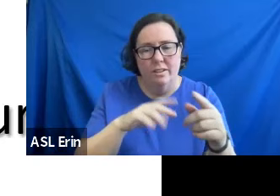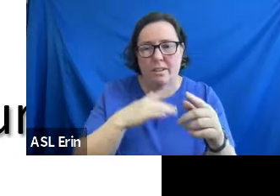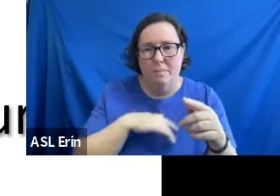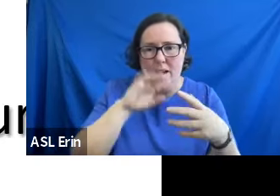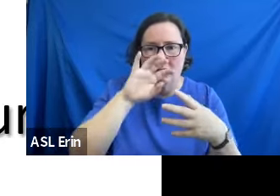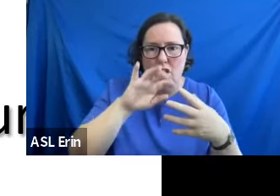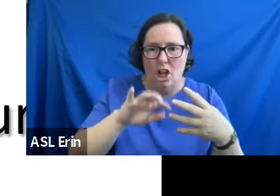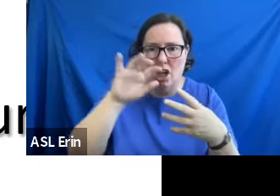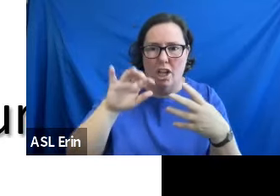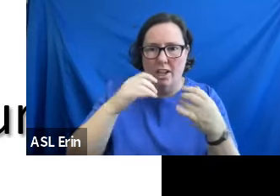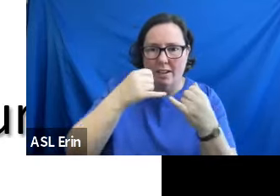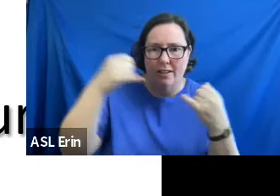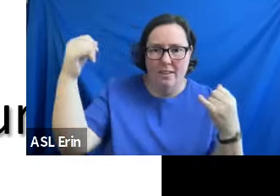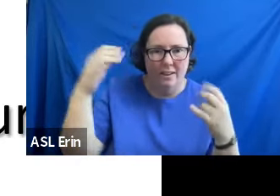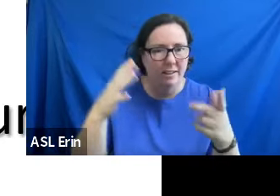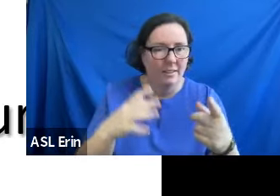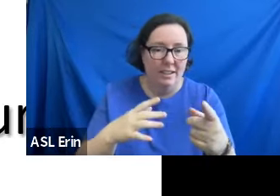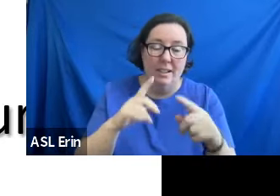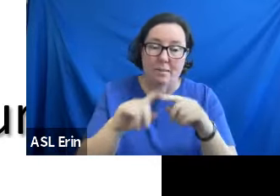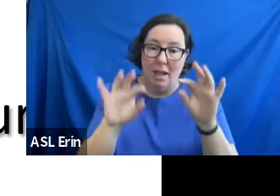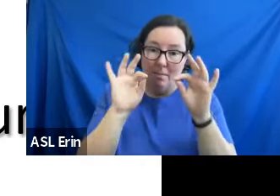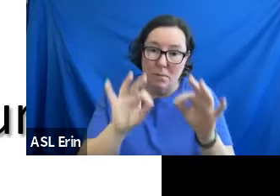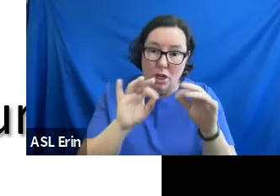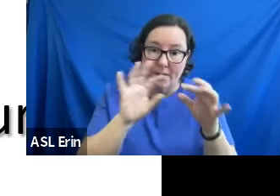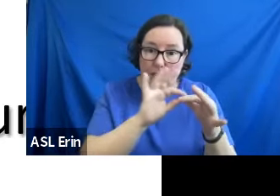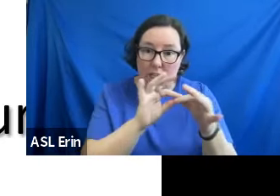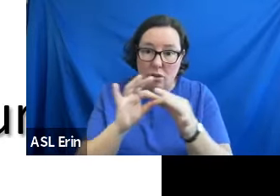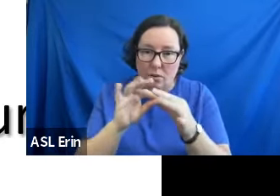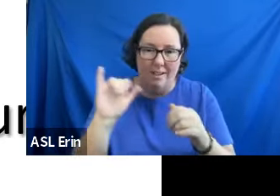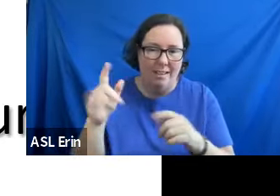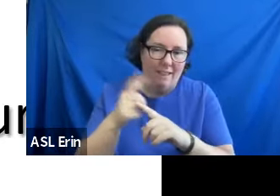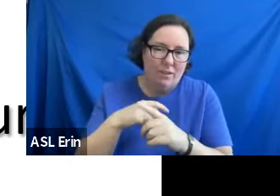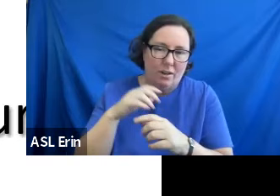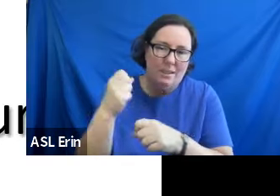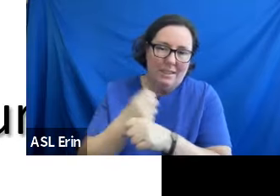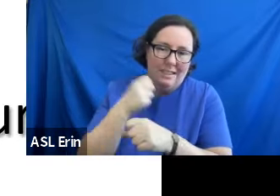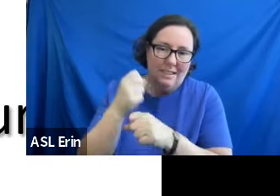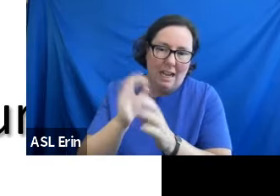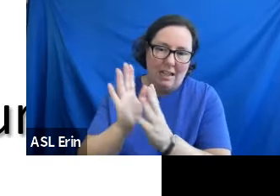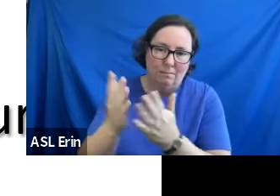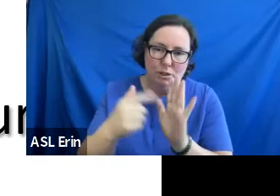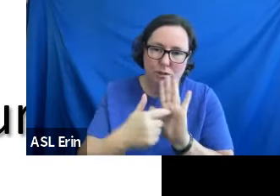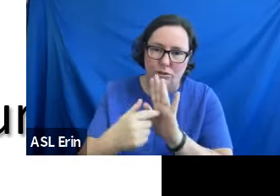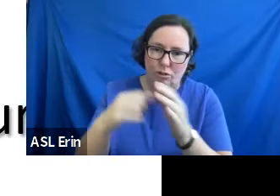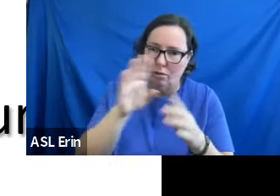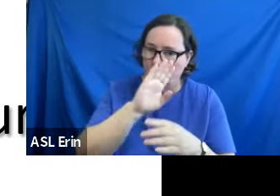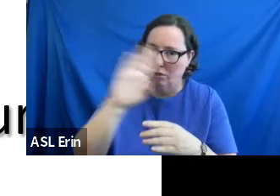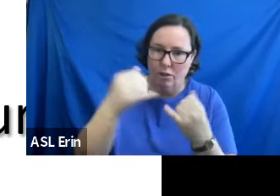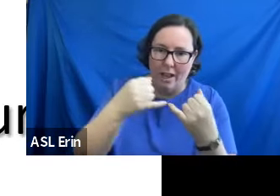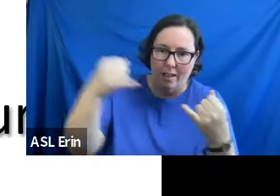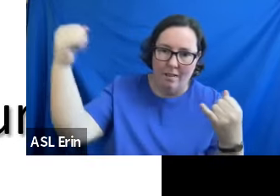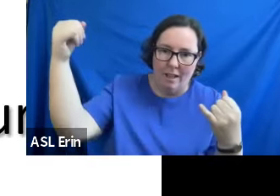correlated. This is out of an online stat book, and it shows a straight line on